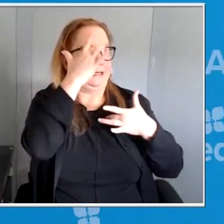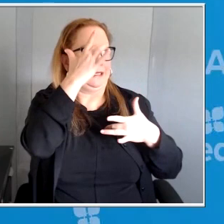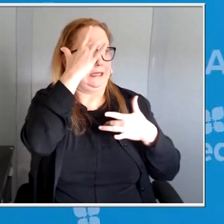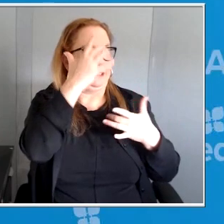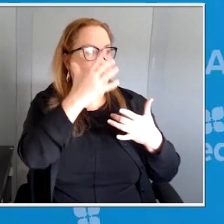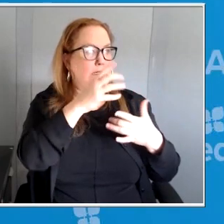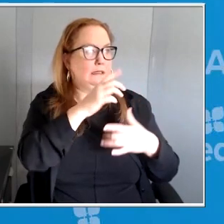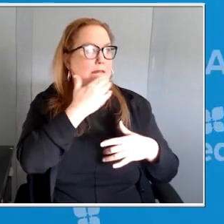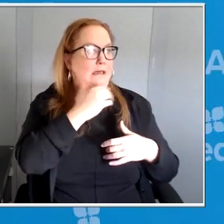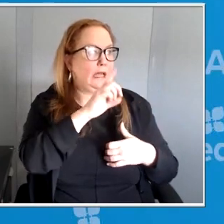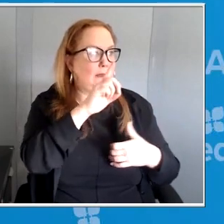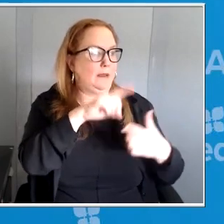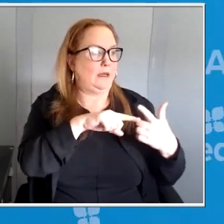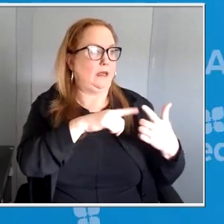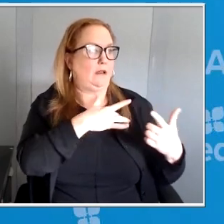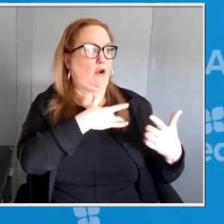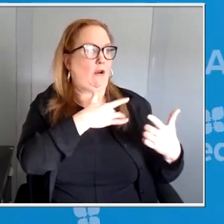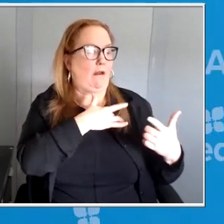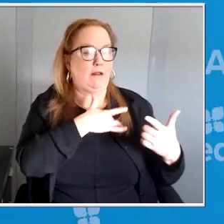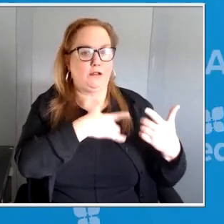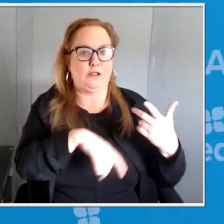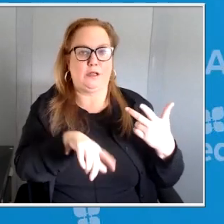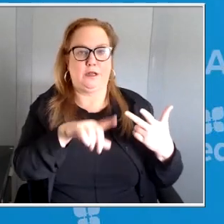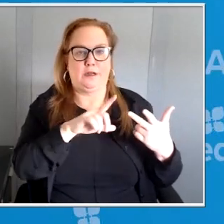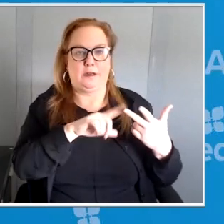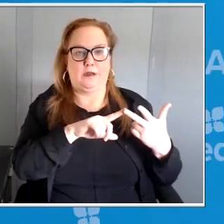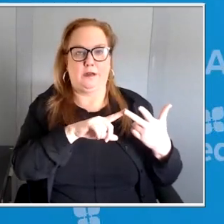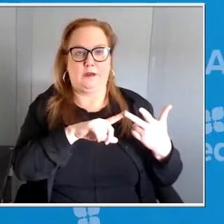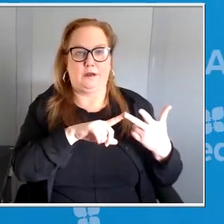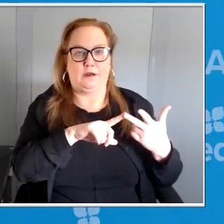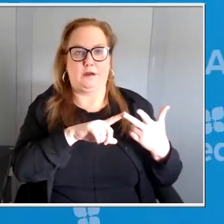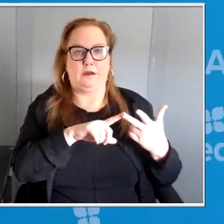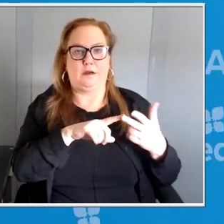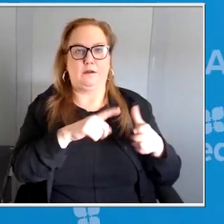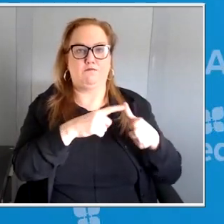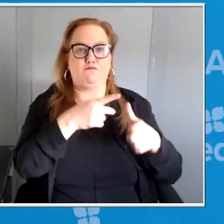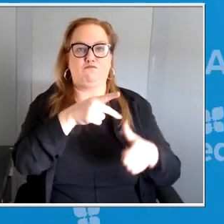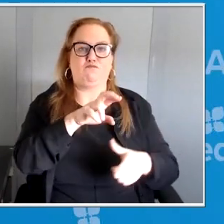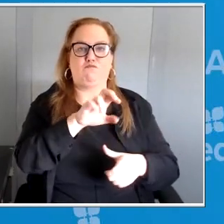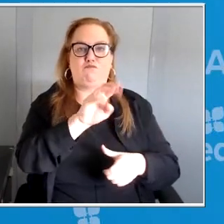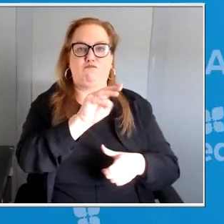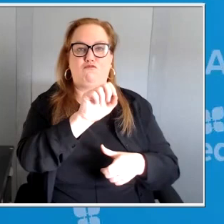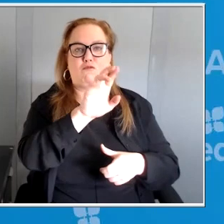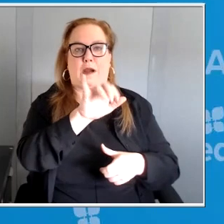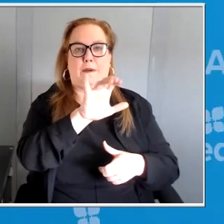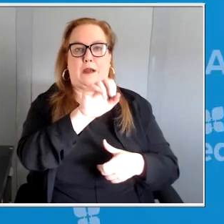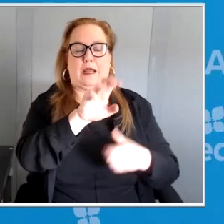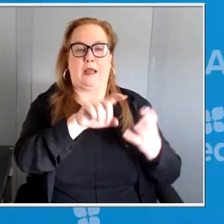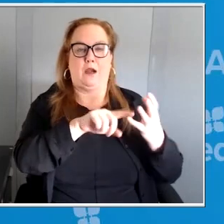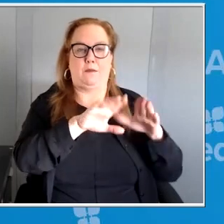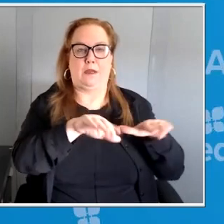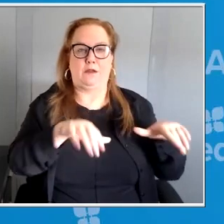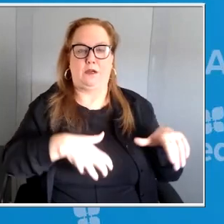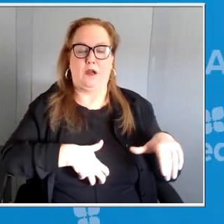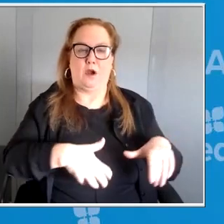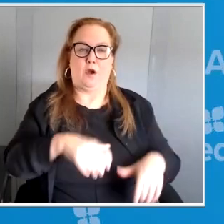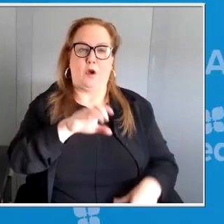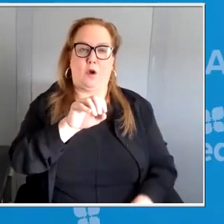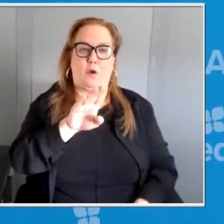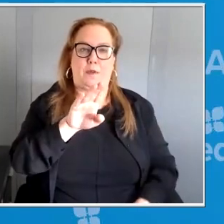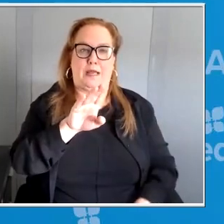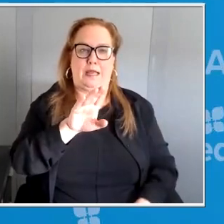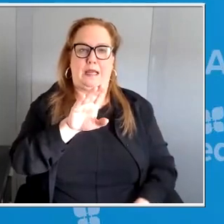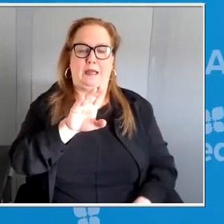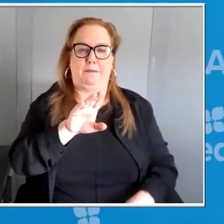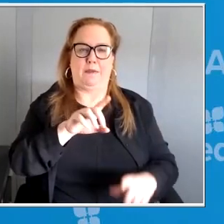it's diabetes, cardiology, primary care, pediatrics, OB. But for